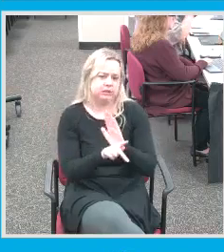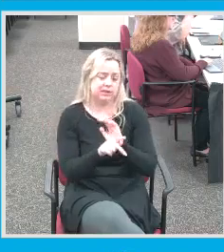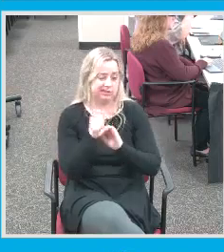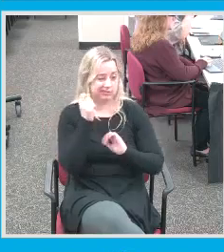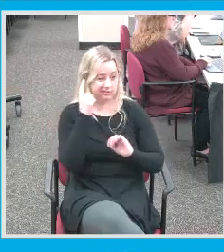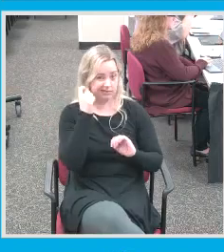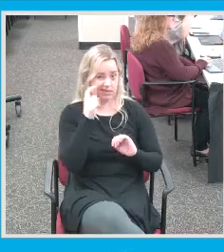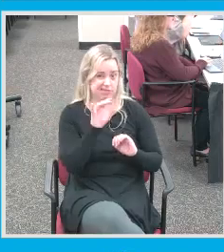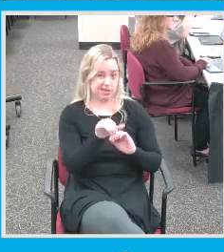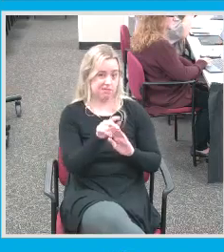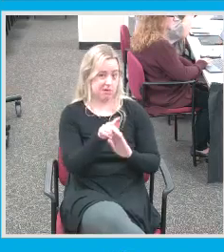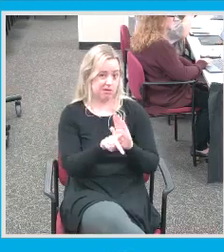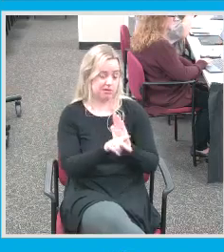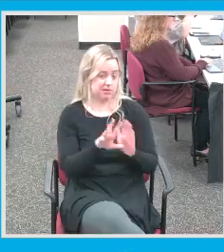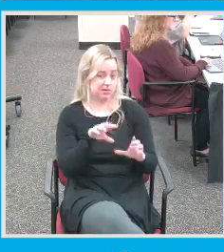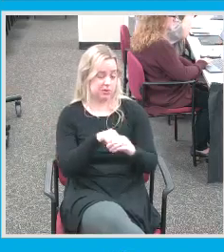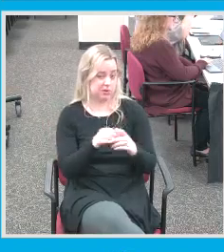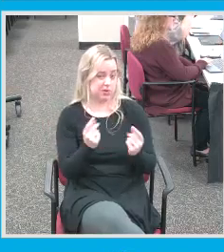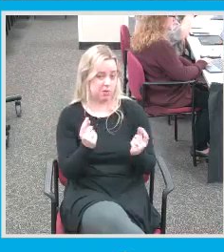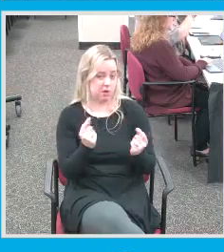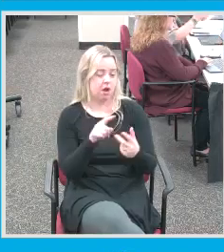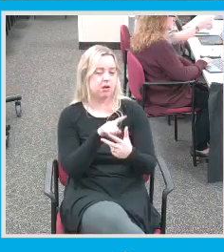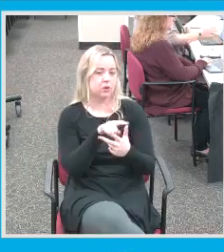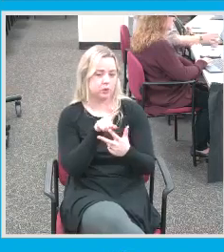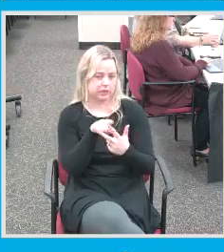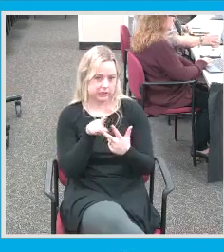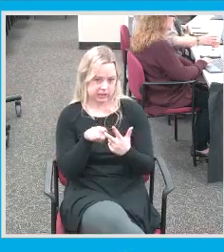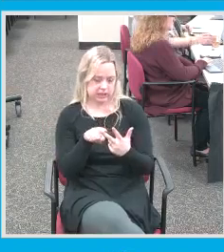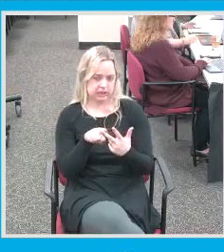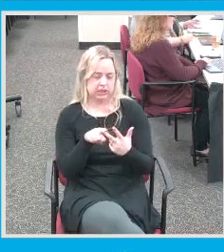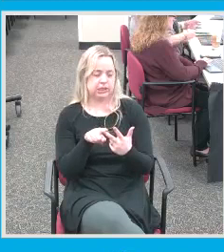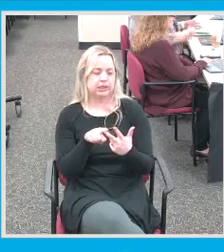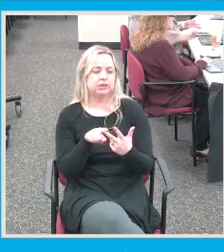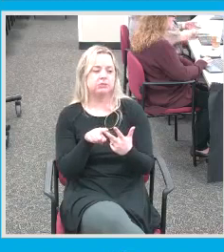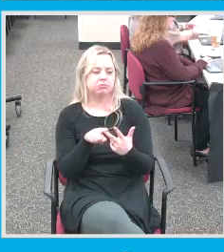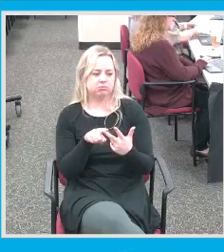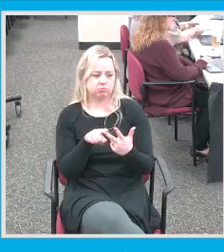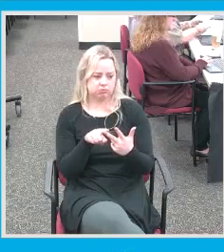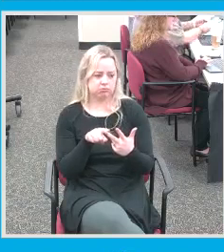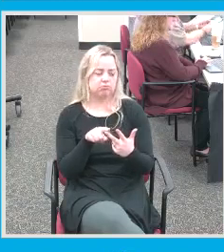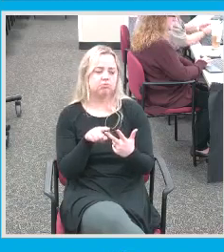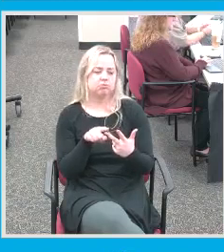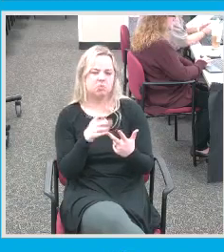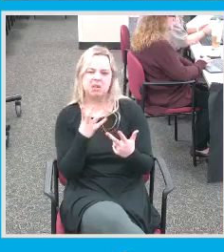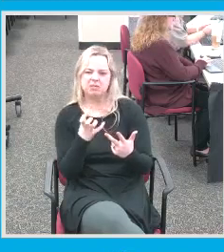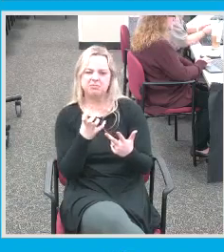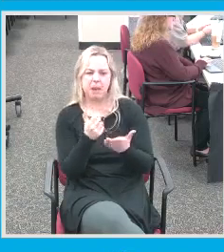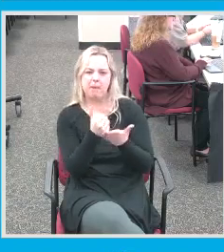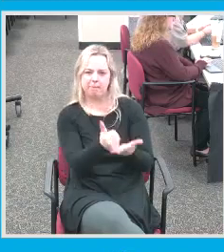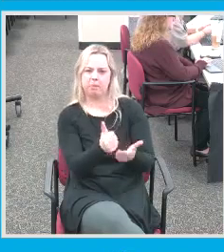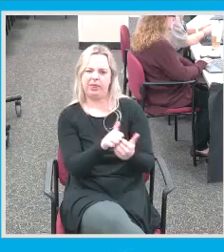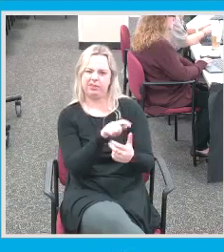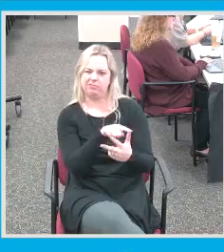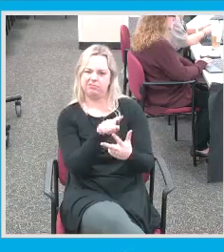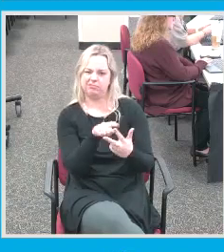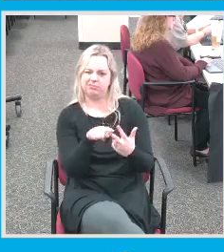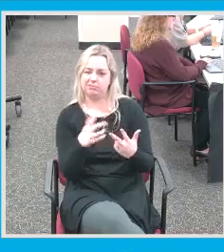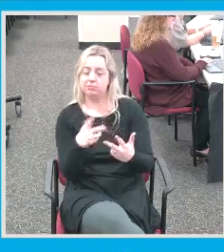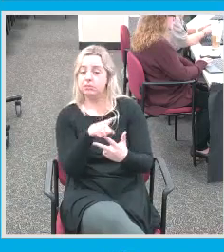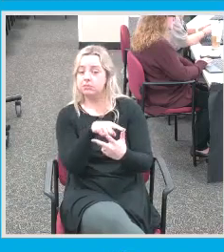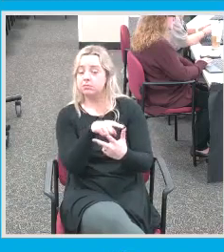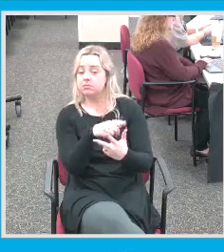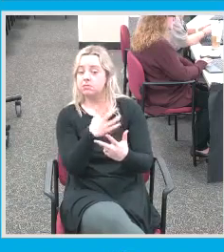school policies include 3 components that we really like to cover and, assist them on. The first one is going to